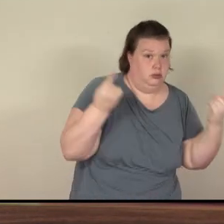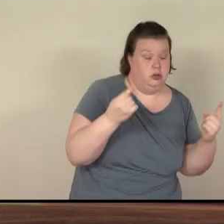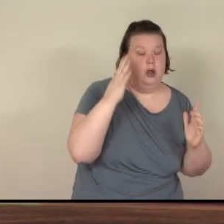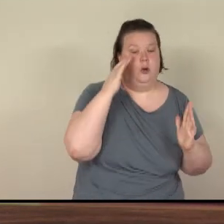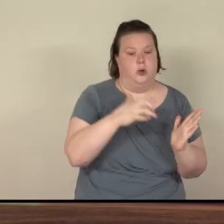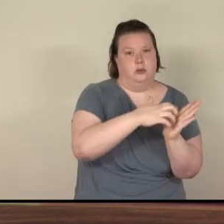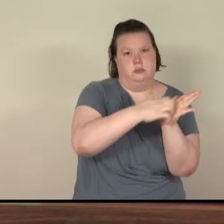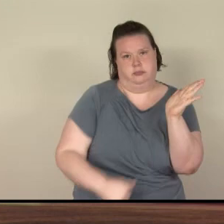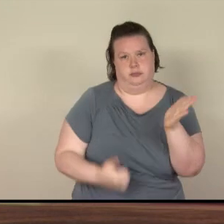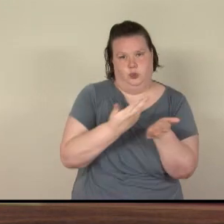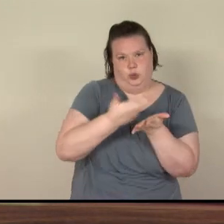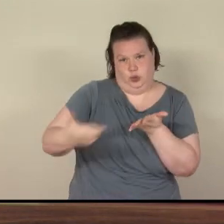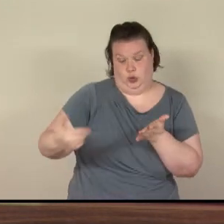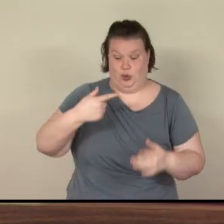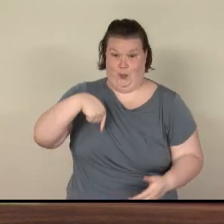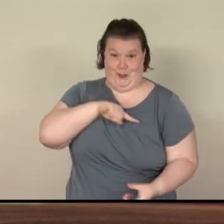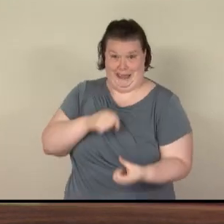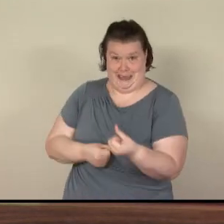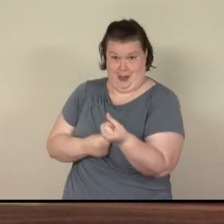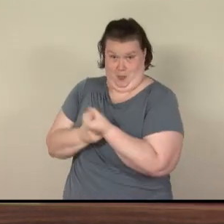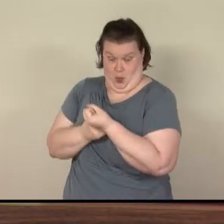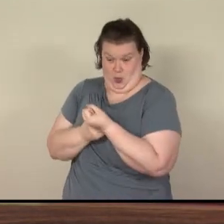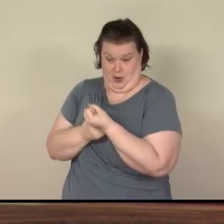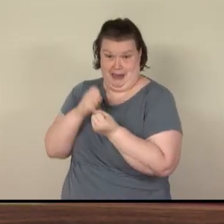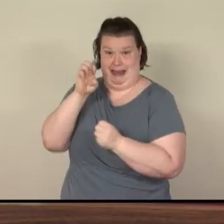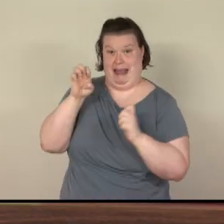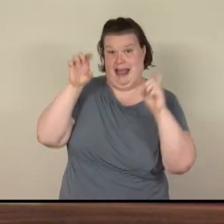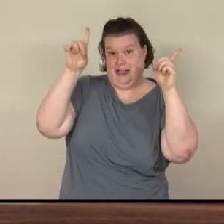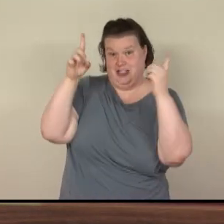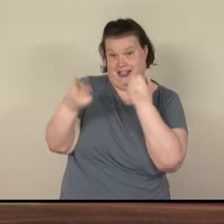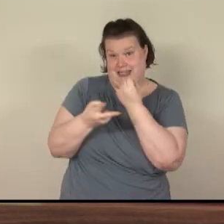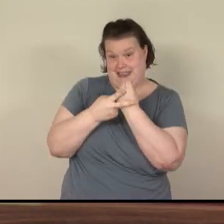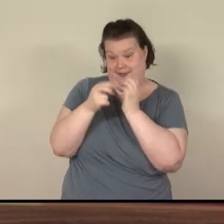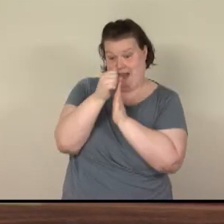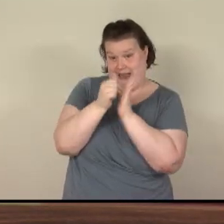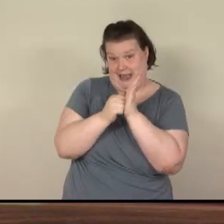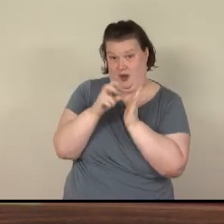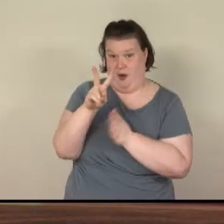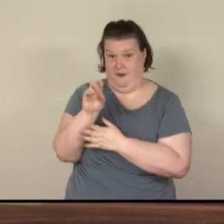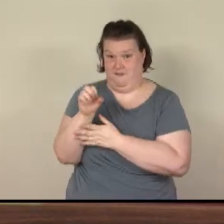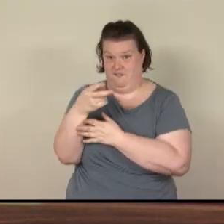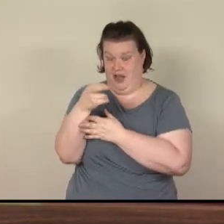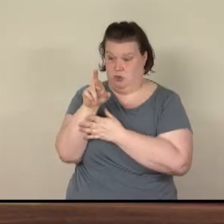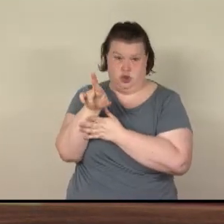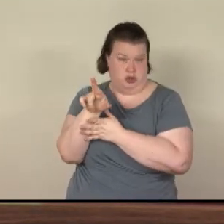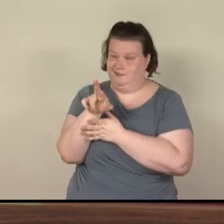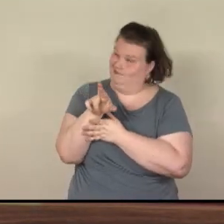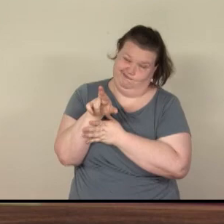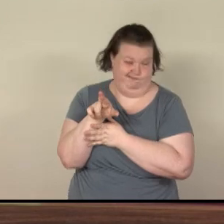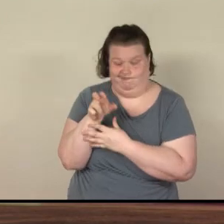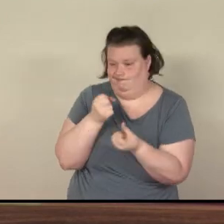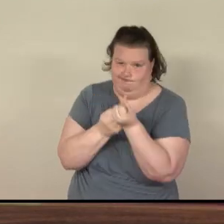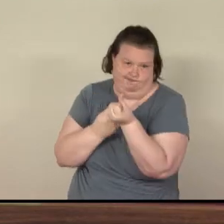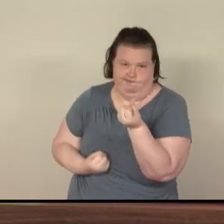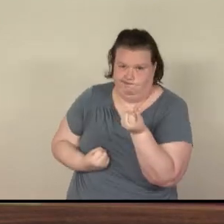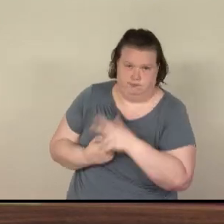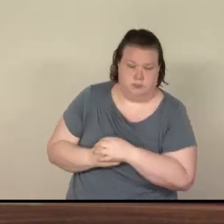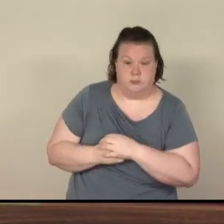for vouchers or education savings accounts. And the last one, I don't have my notes, but House